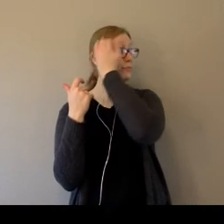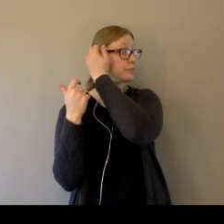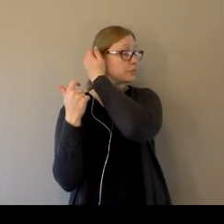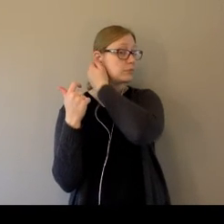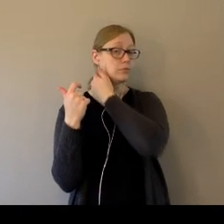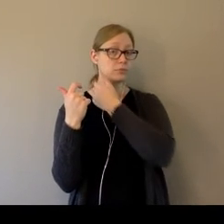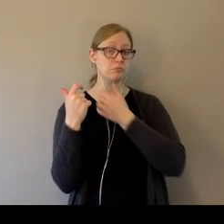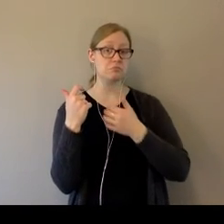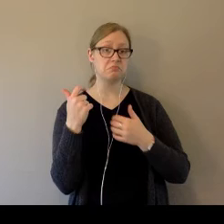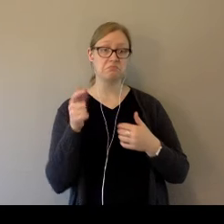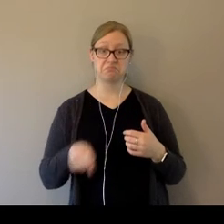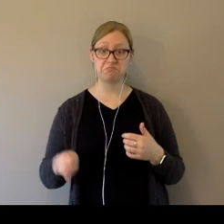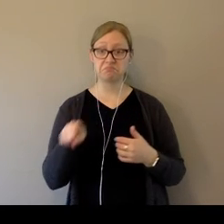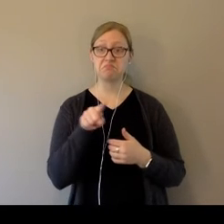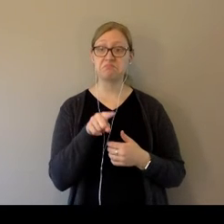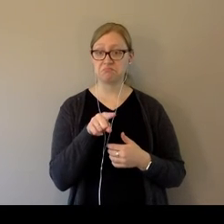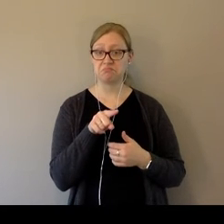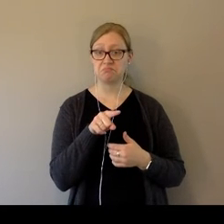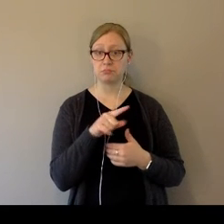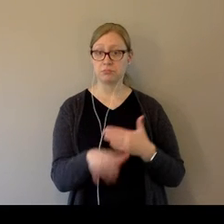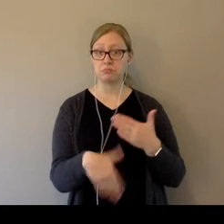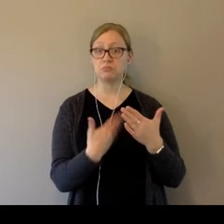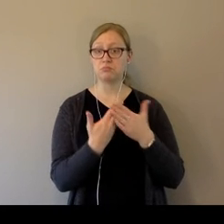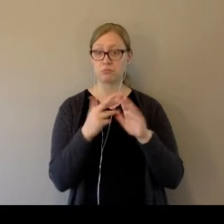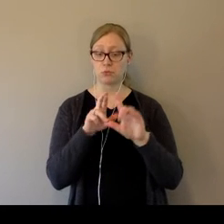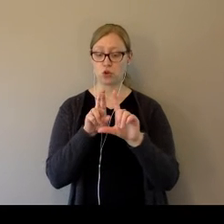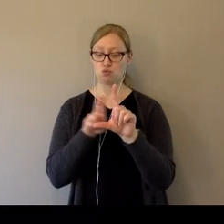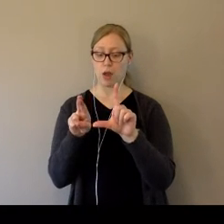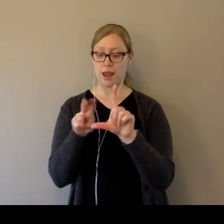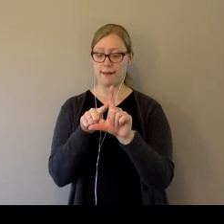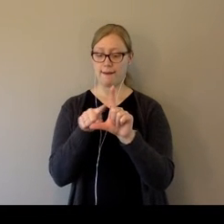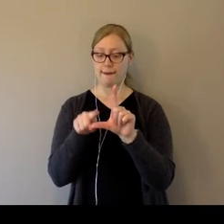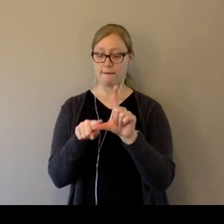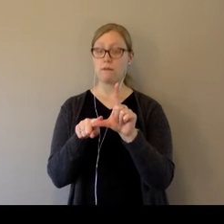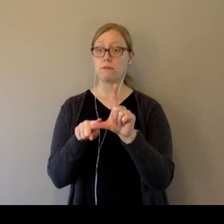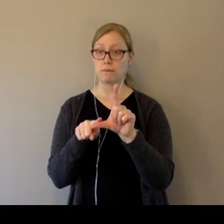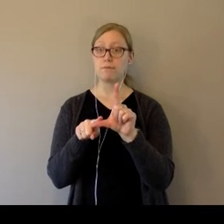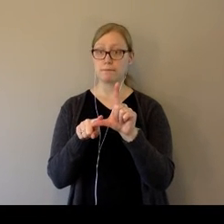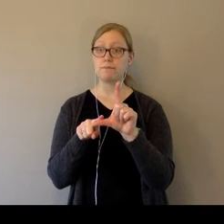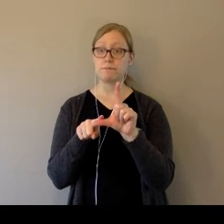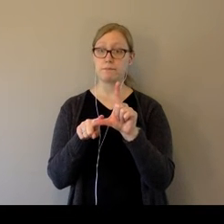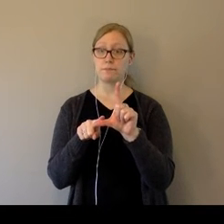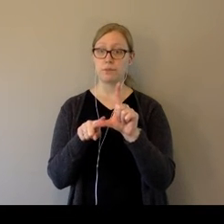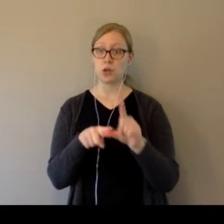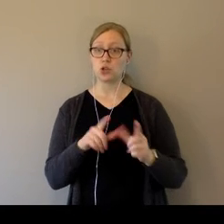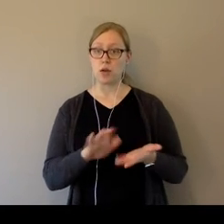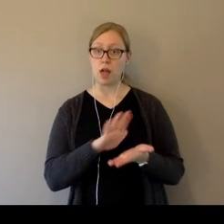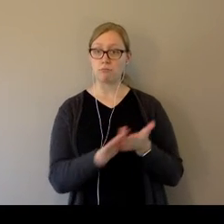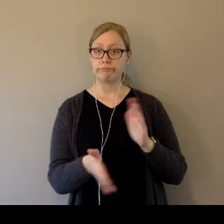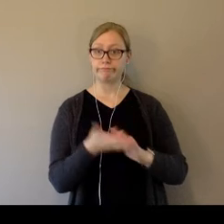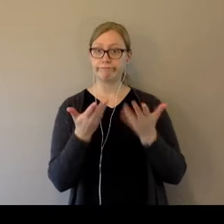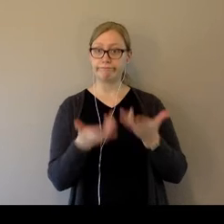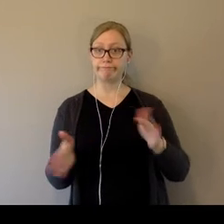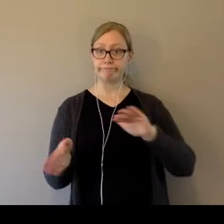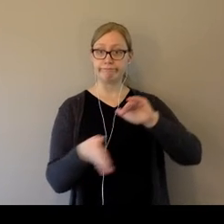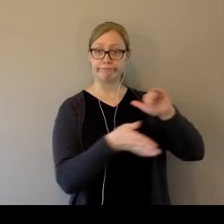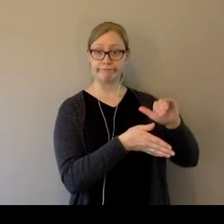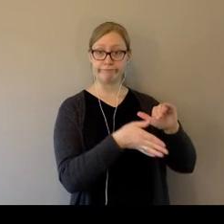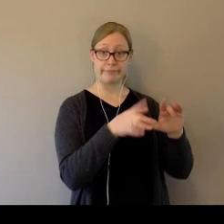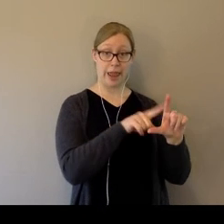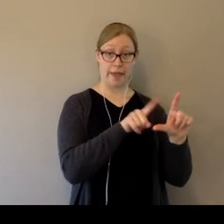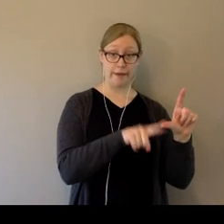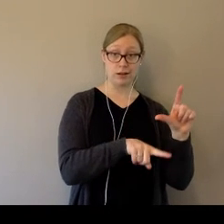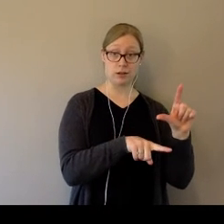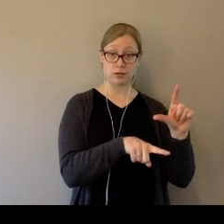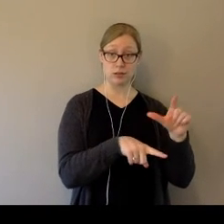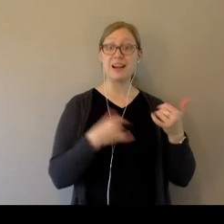they are right angles. So that takes care of the congruent angles. Now I do have to show